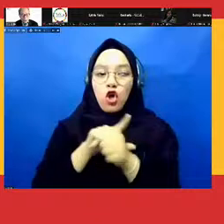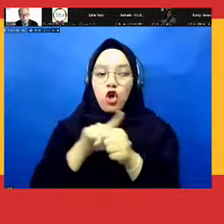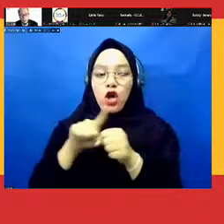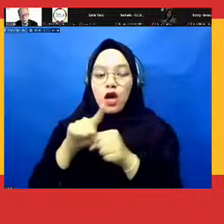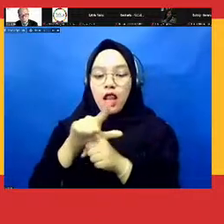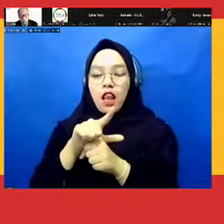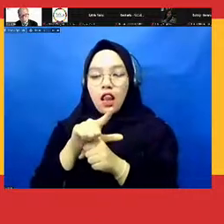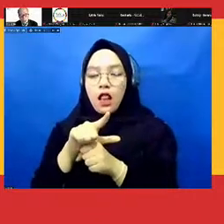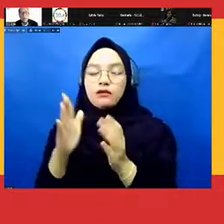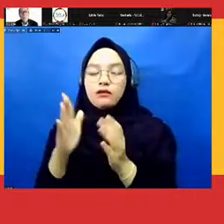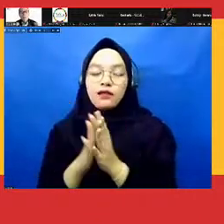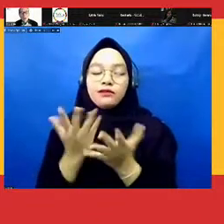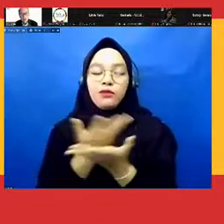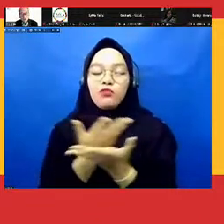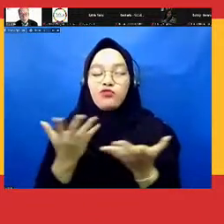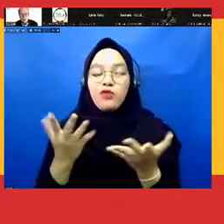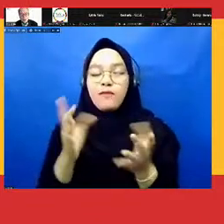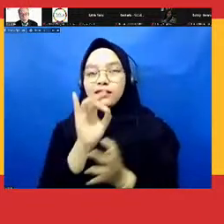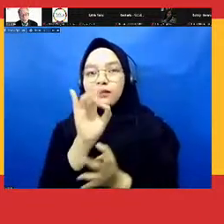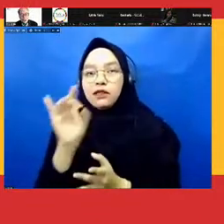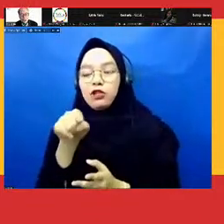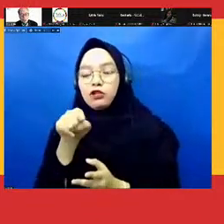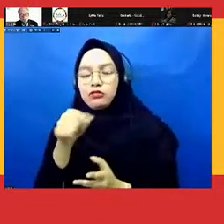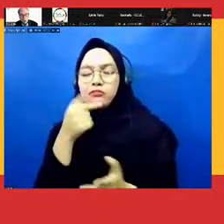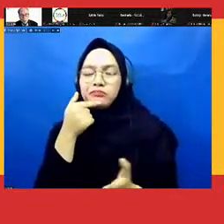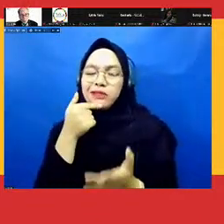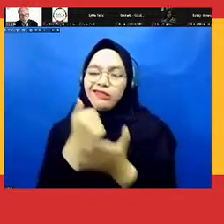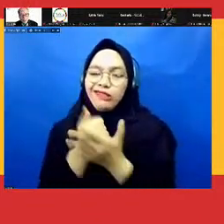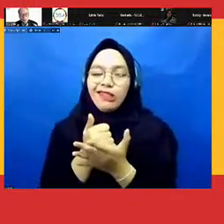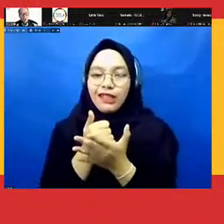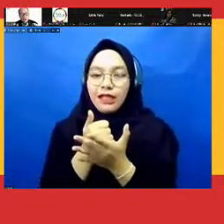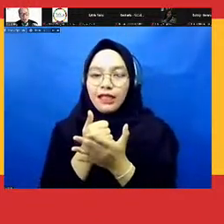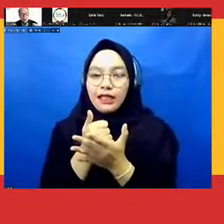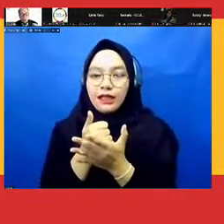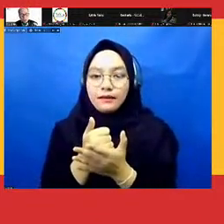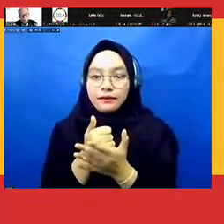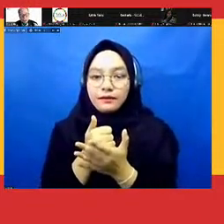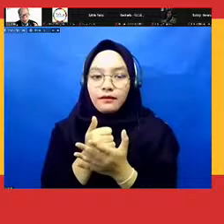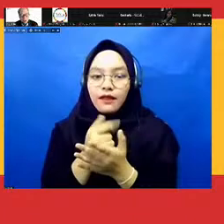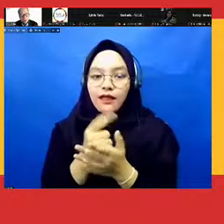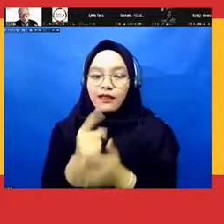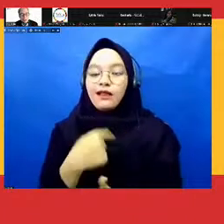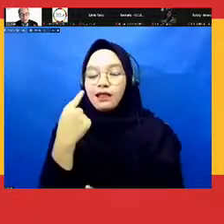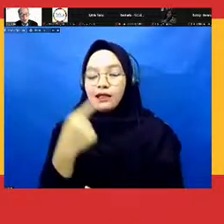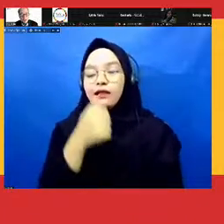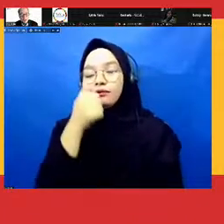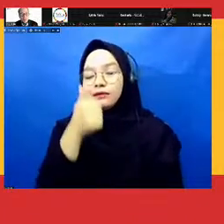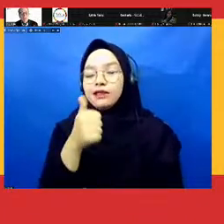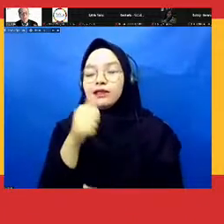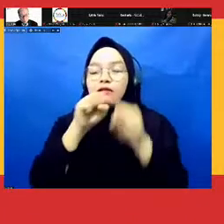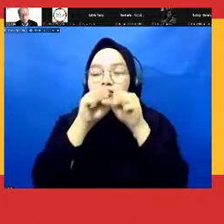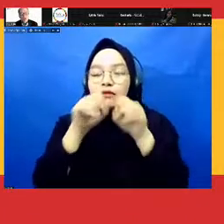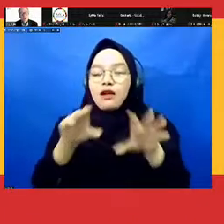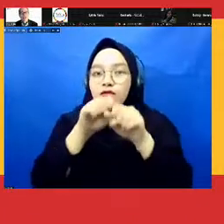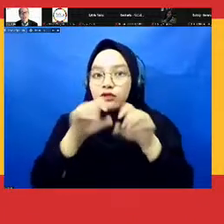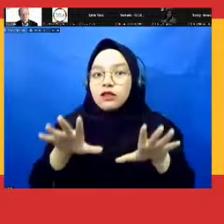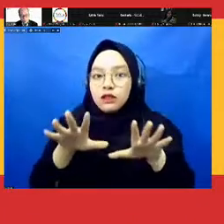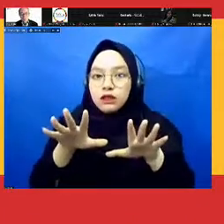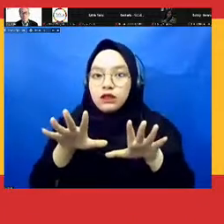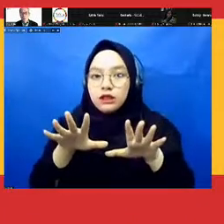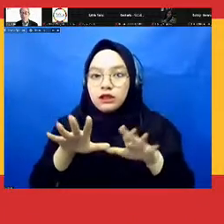important. Everything combined, we can promote human rights-based